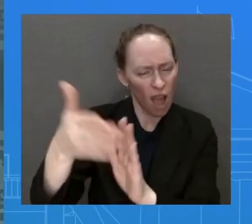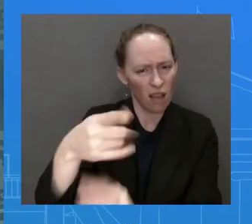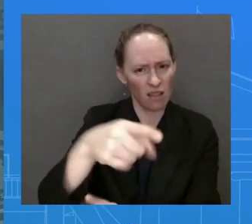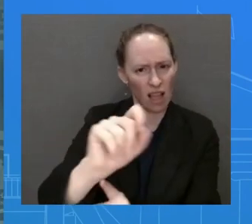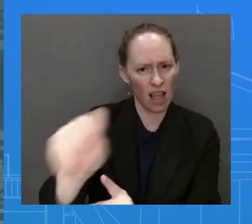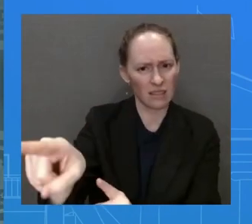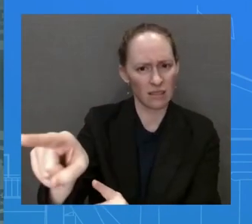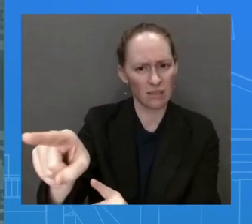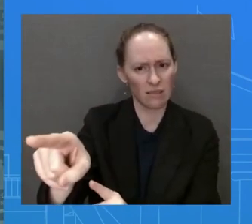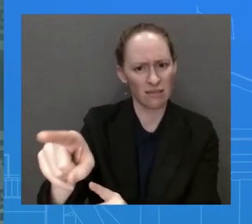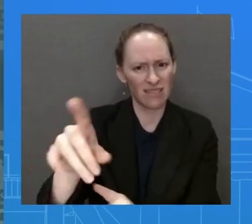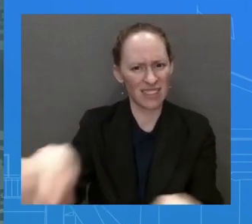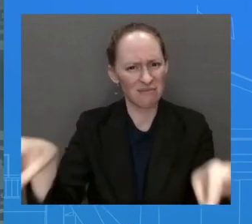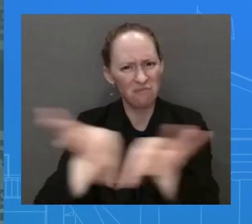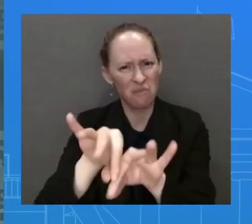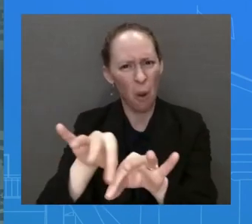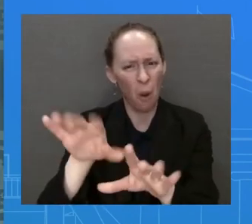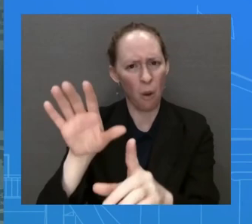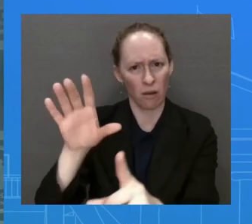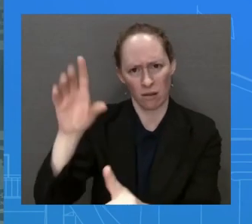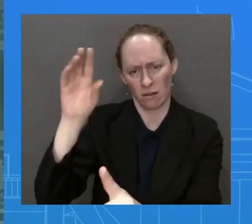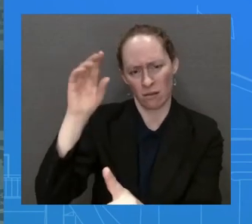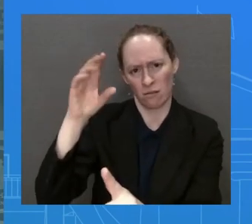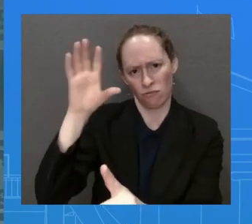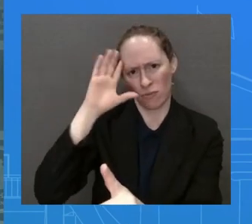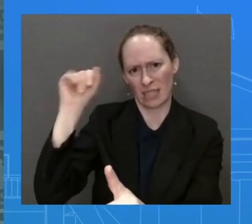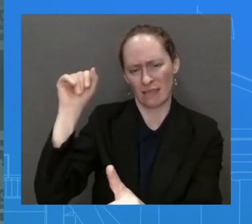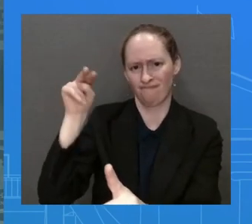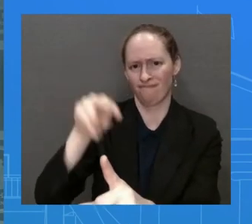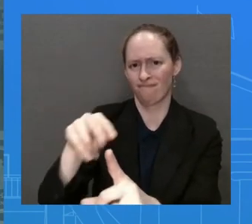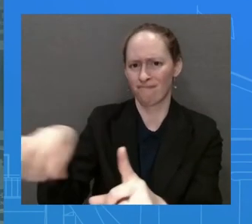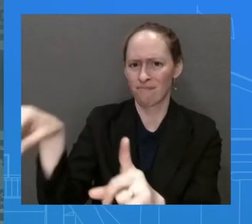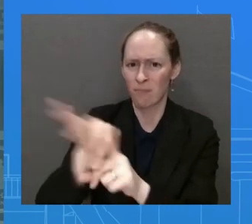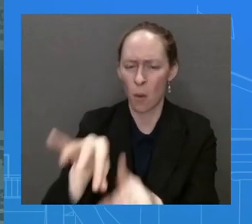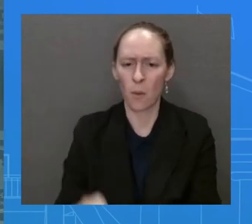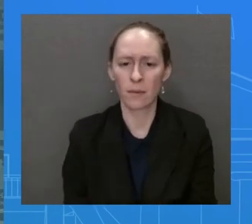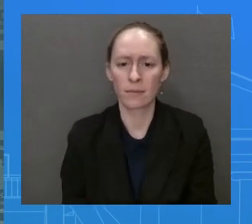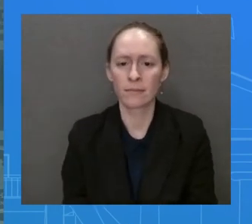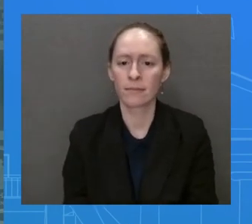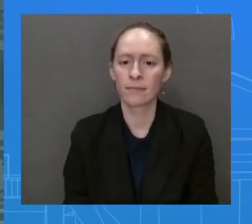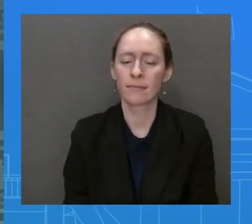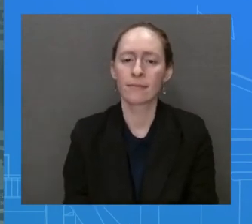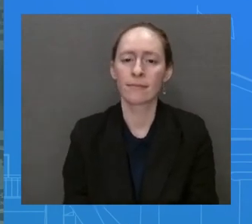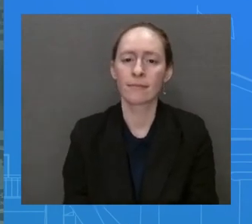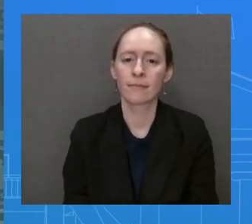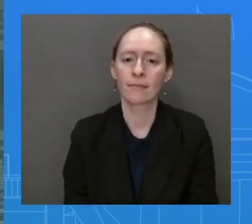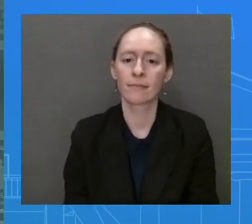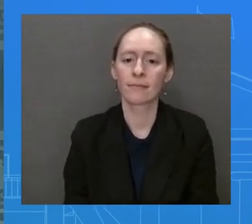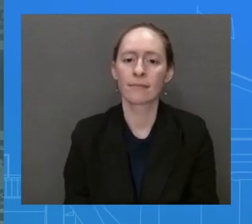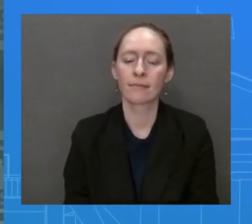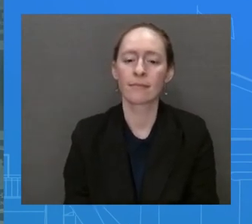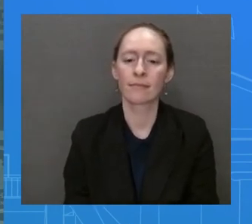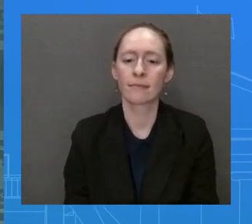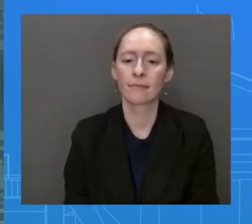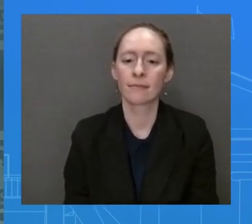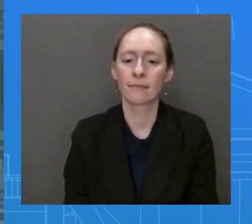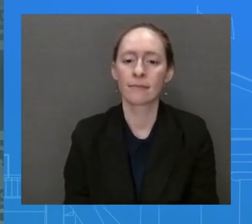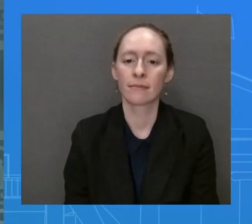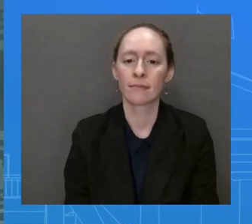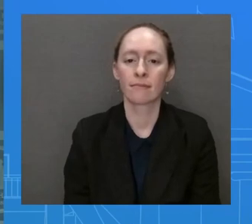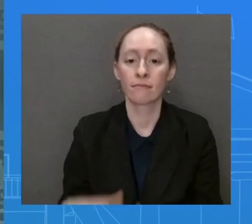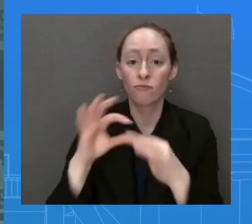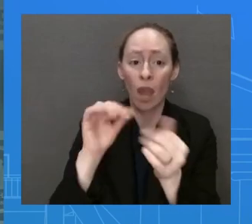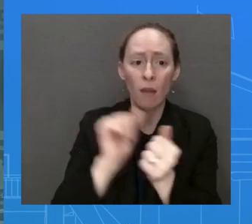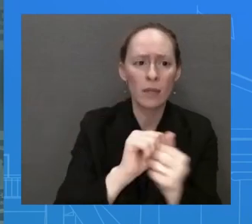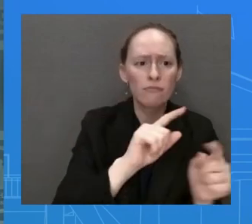been consistent. What I am saying about investigations has been consistent for the last 2 years. You've heard me over and over again. When it comes